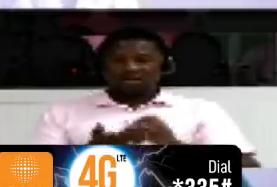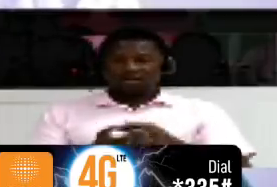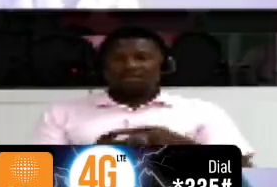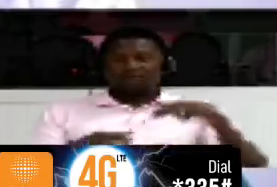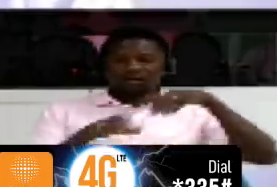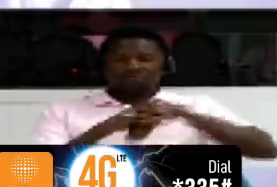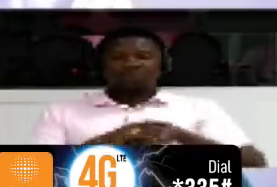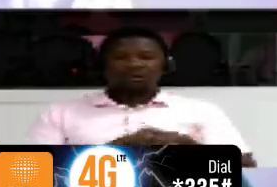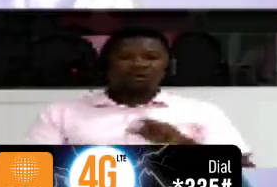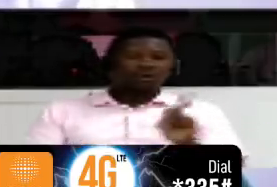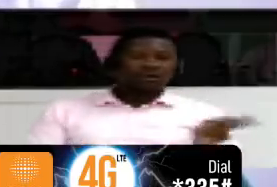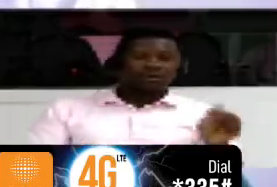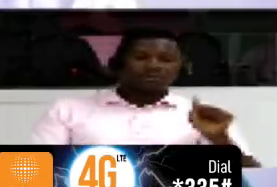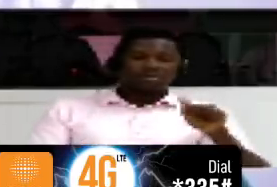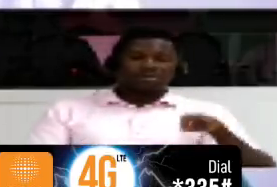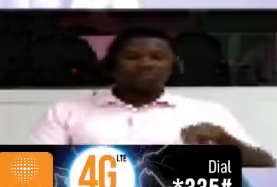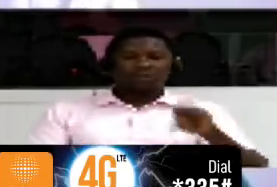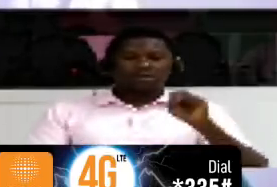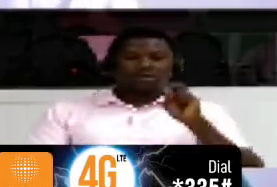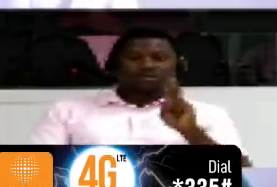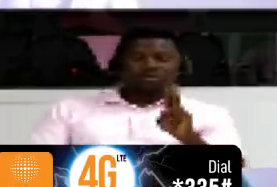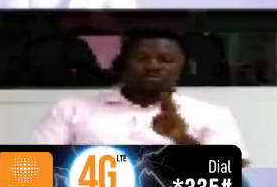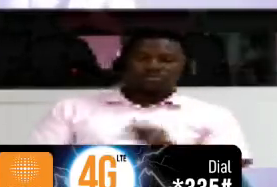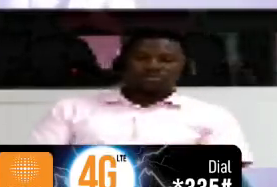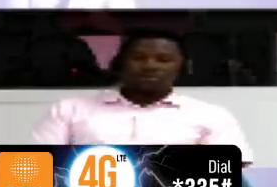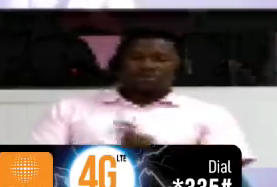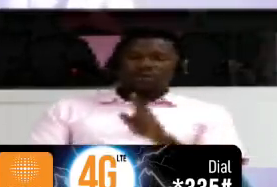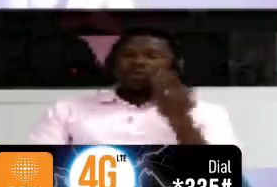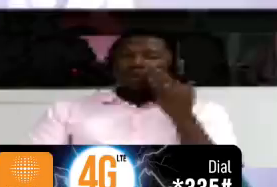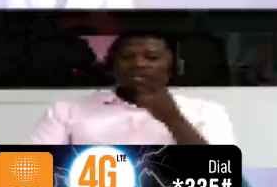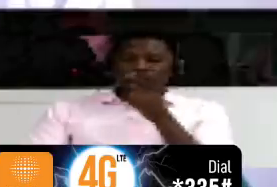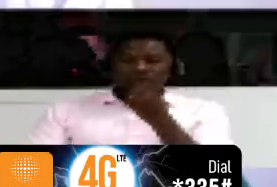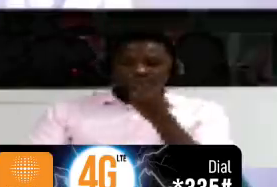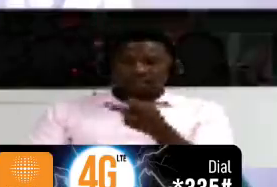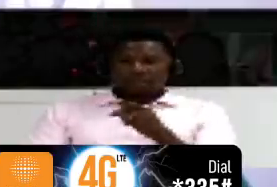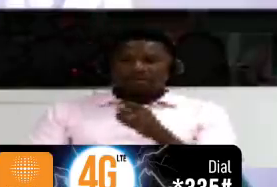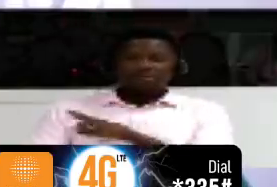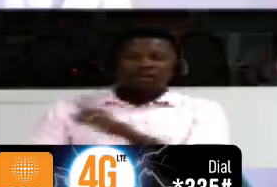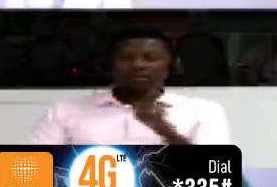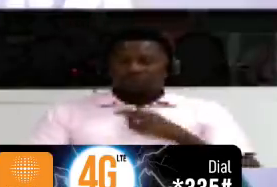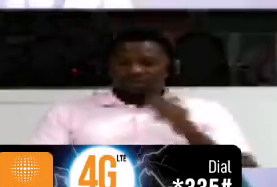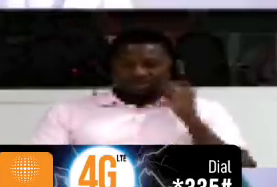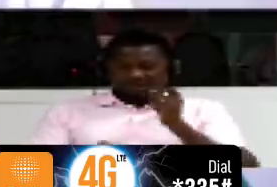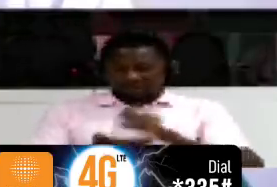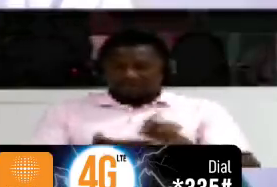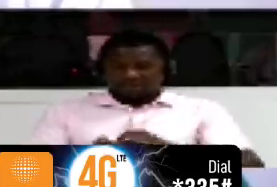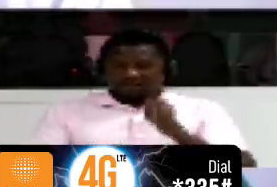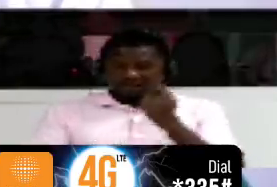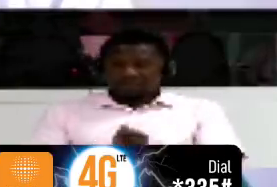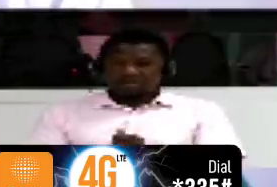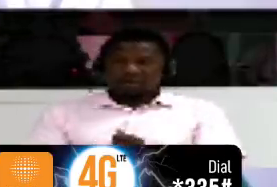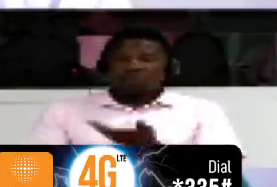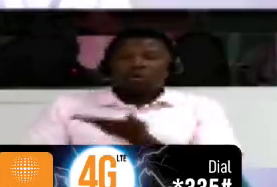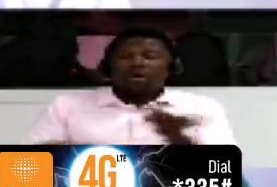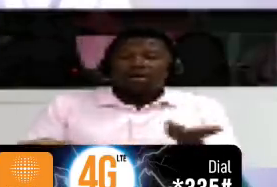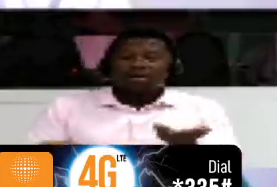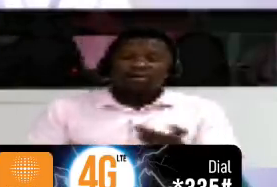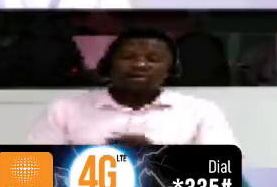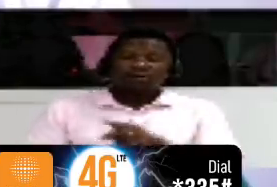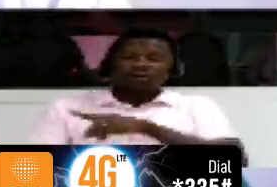seconds between our speeches. Okay. And when you say they were registered, who were they registered with? Attorney General